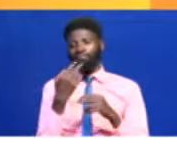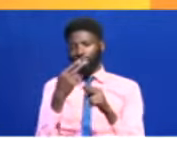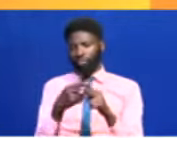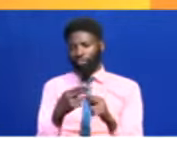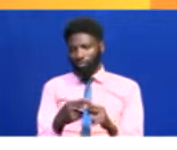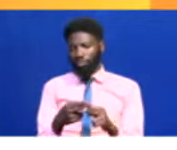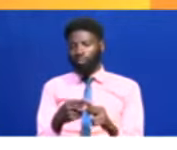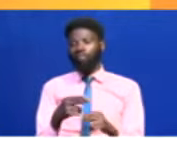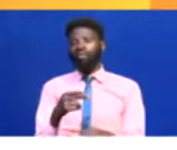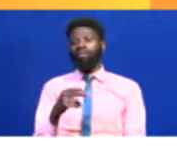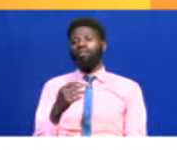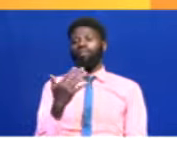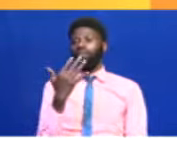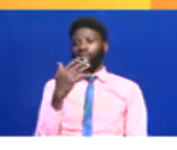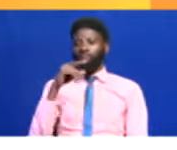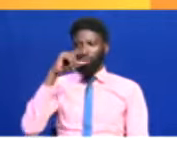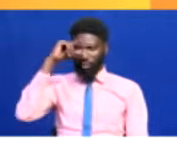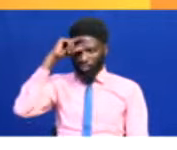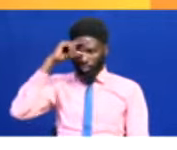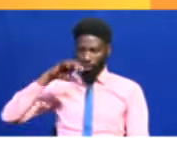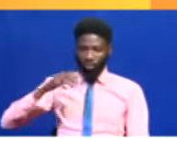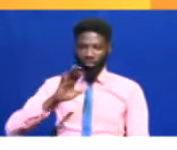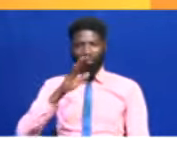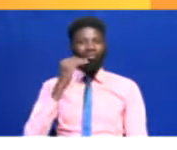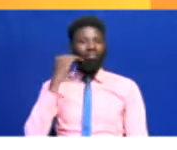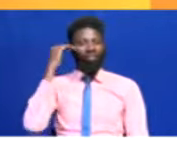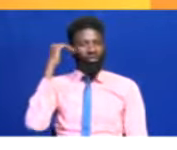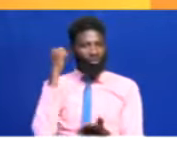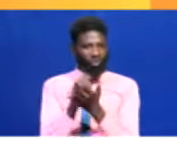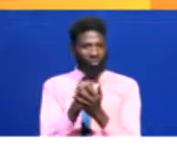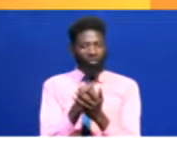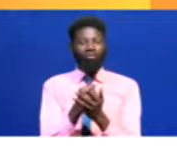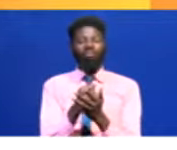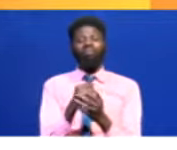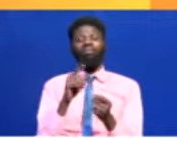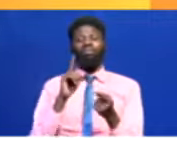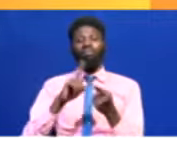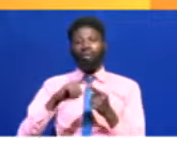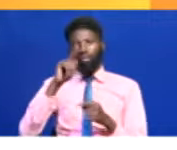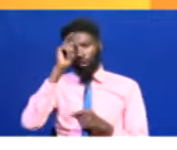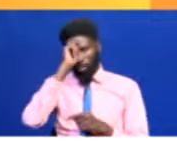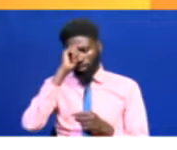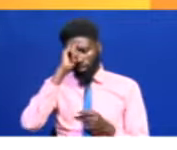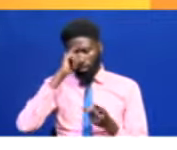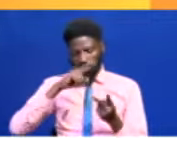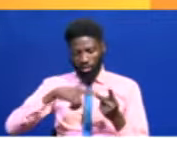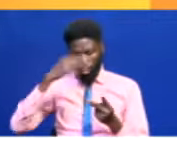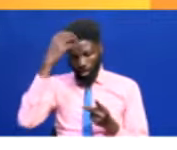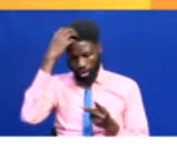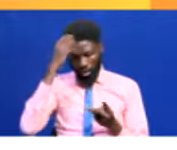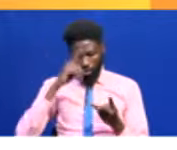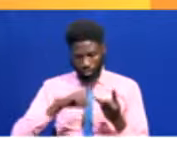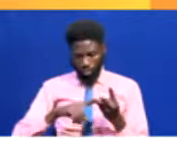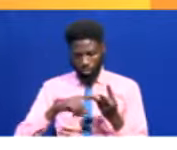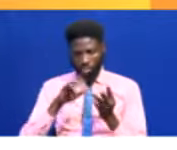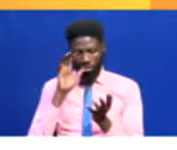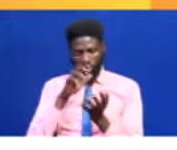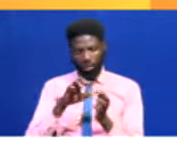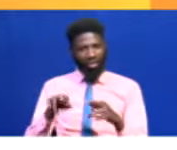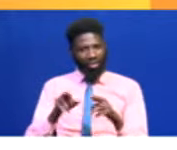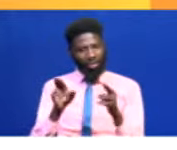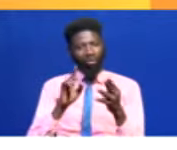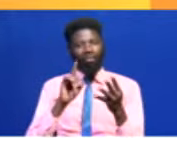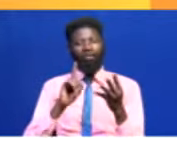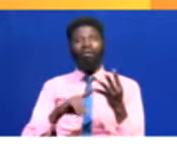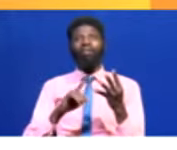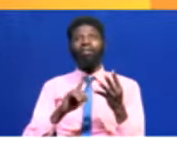five county government headquarters. That is the Rakanivi, Lamu, Tana River, Nyandarua,